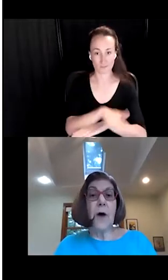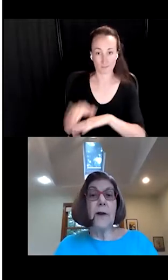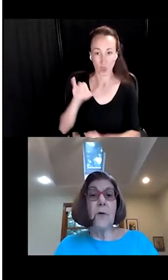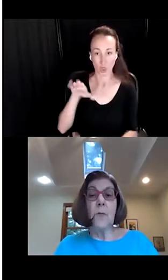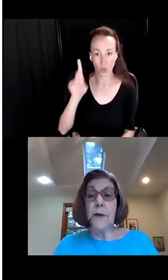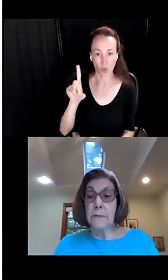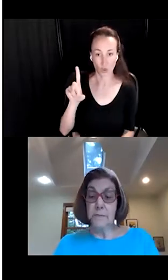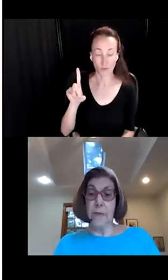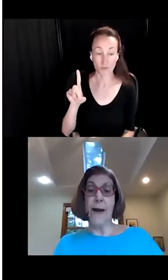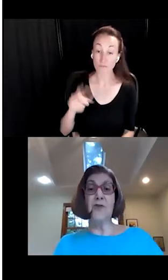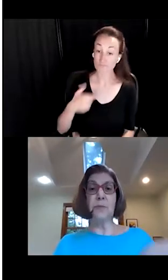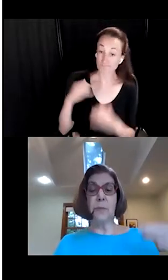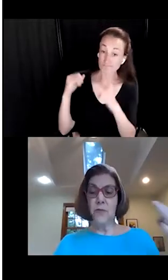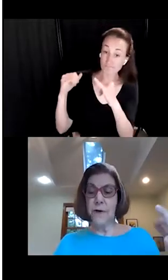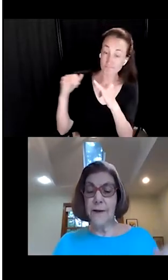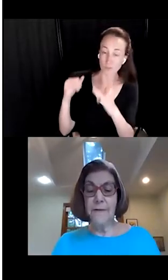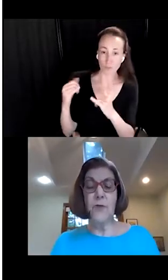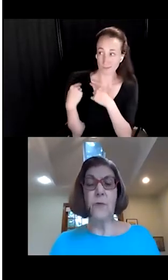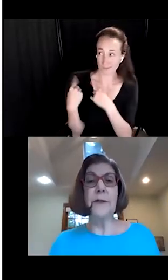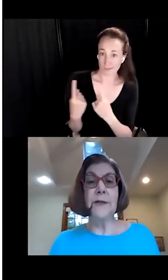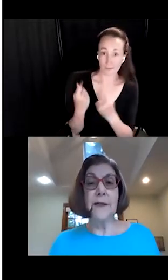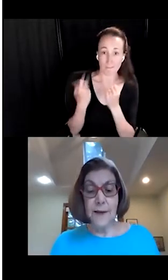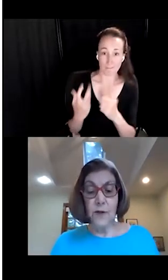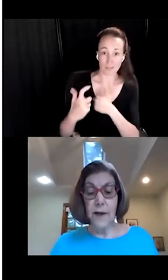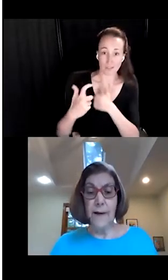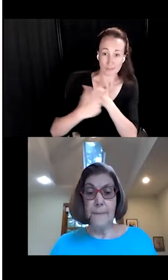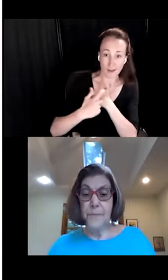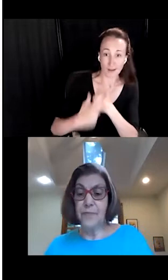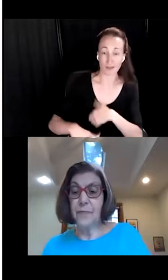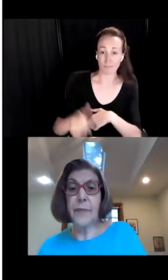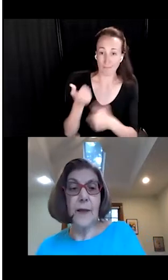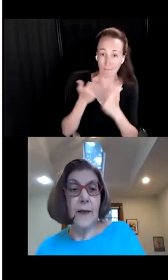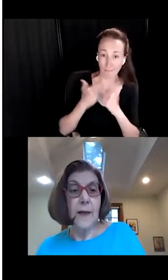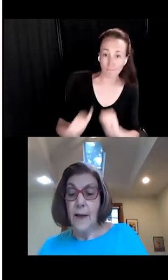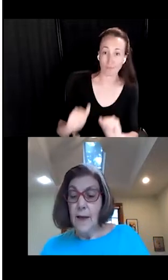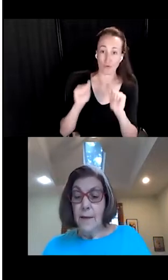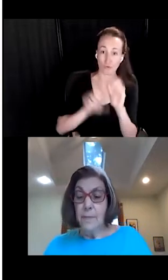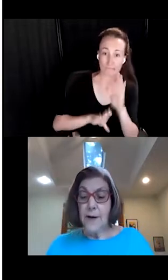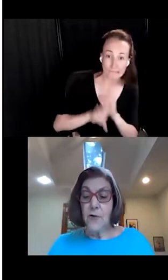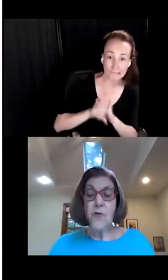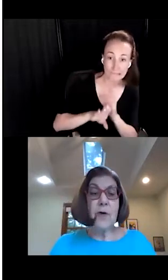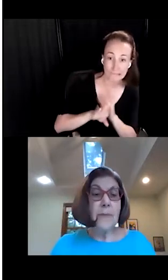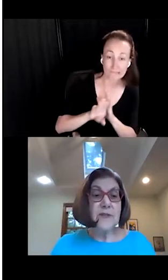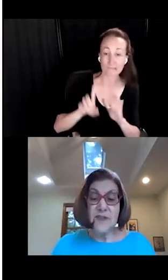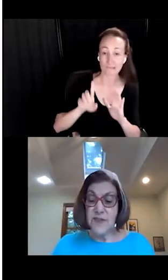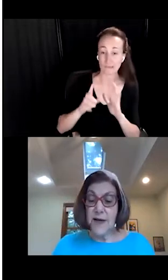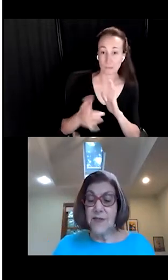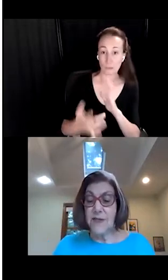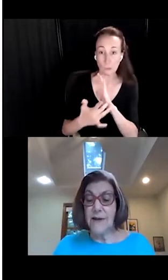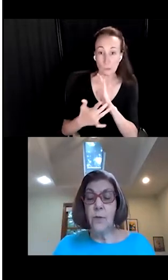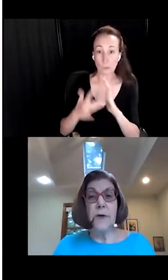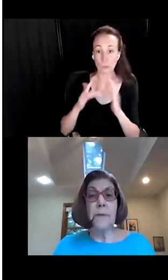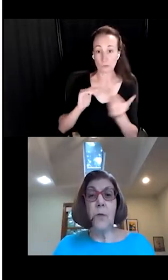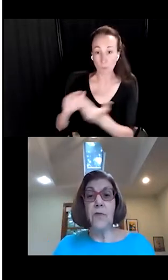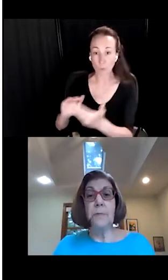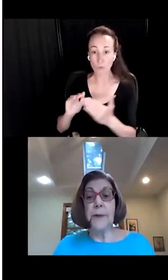the motto, unspoken, if you build it, they will come. But who promises us that